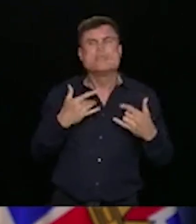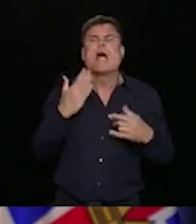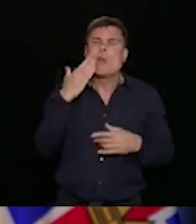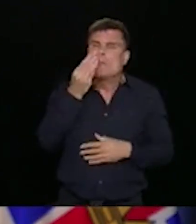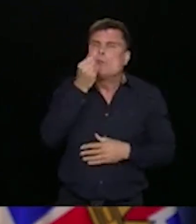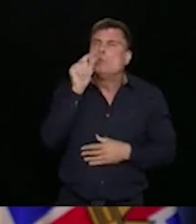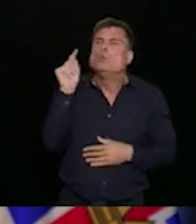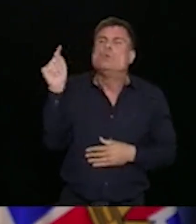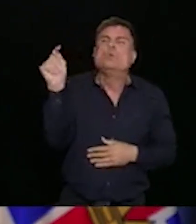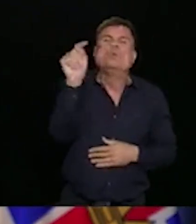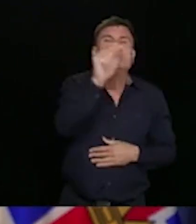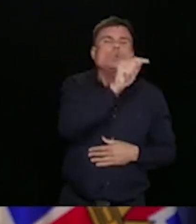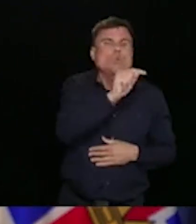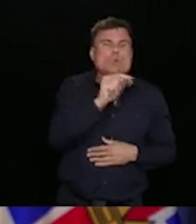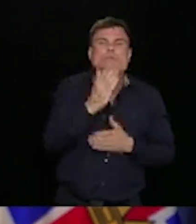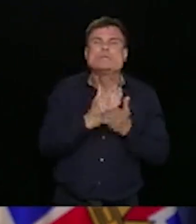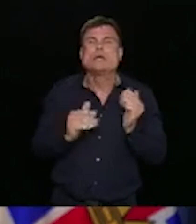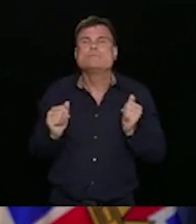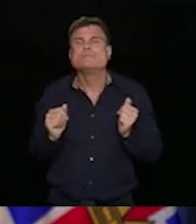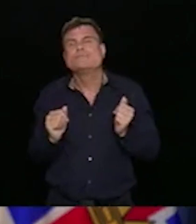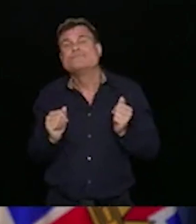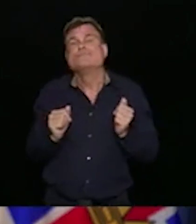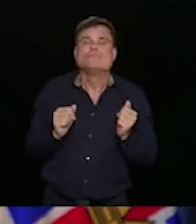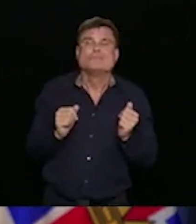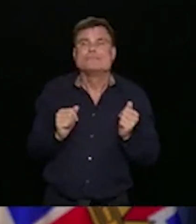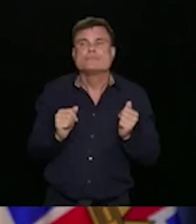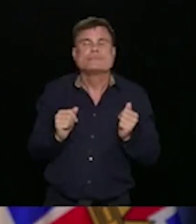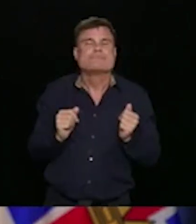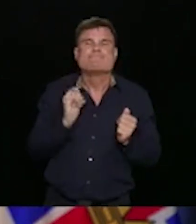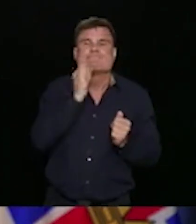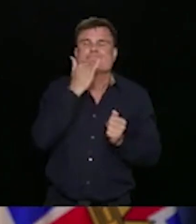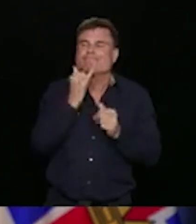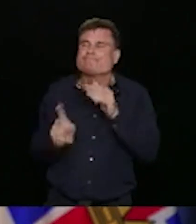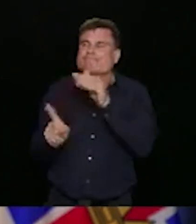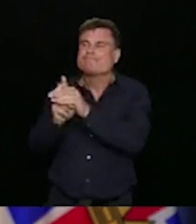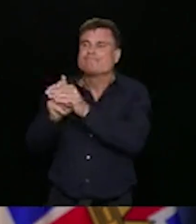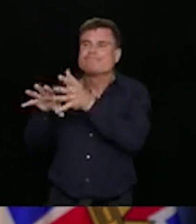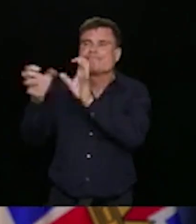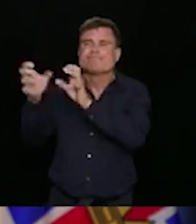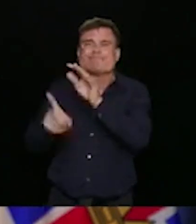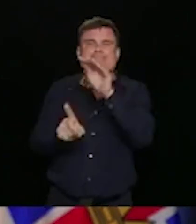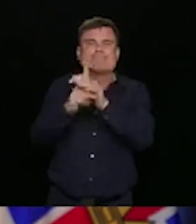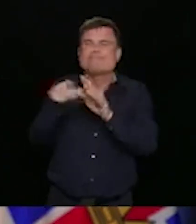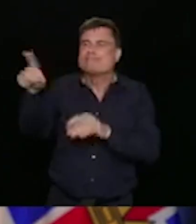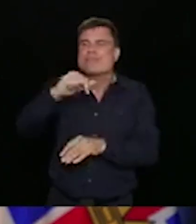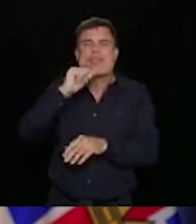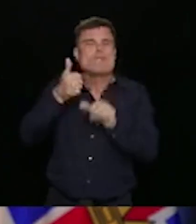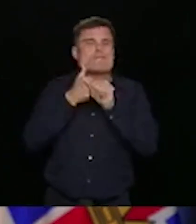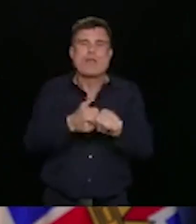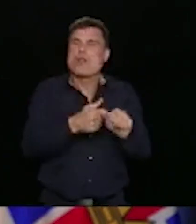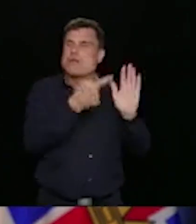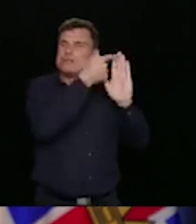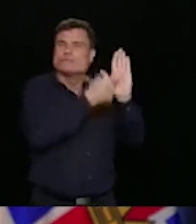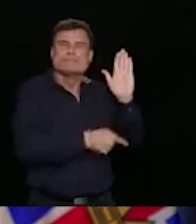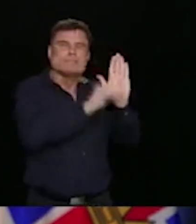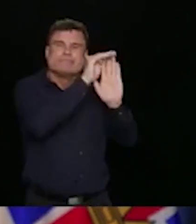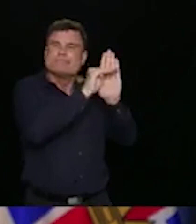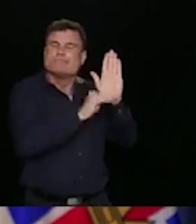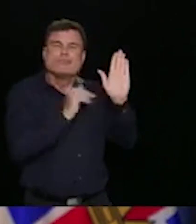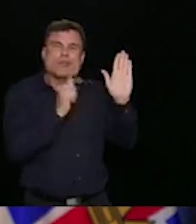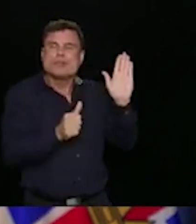were doing their best to keep their distance. They weren't engaging necessarily. Most people that I saw from the videos